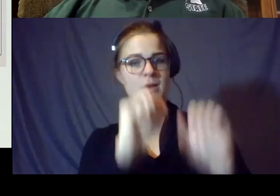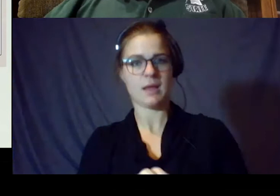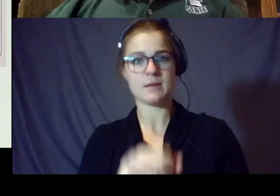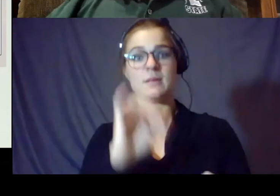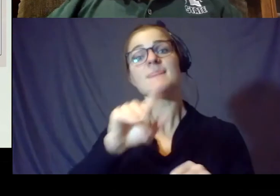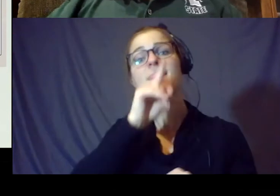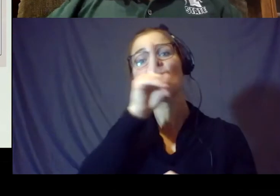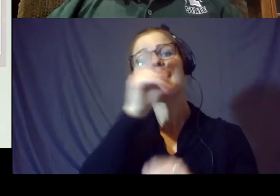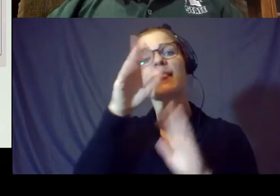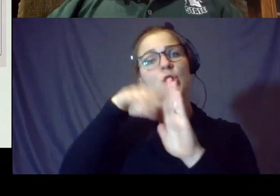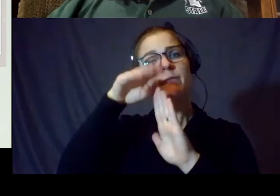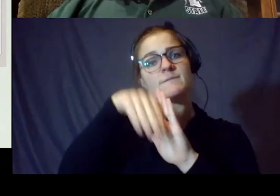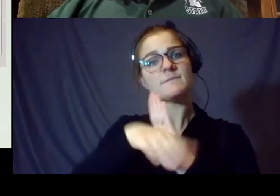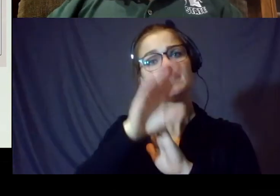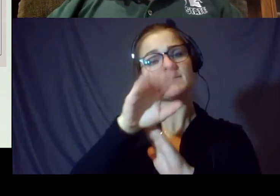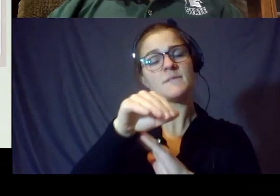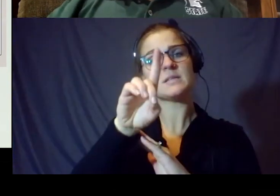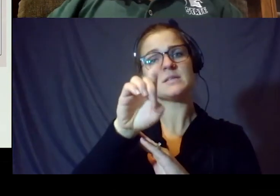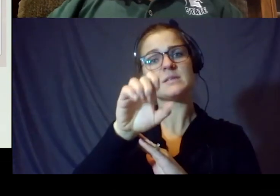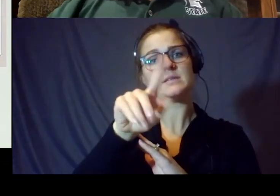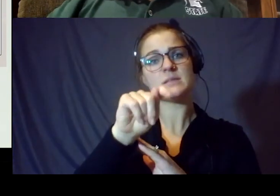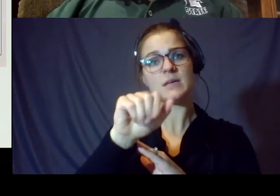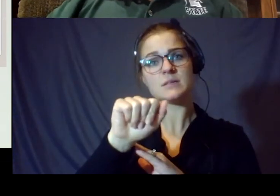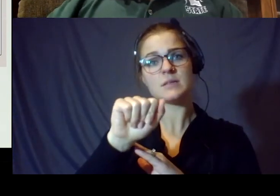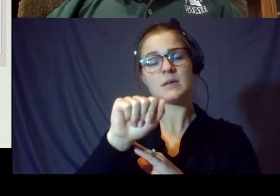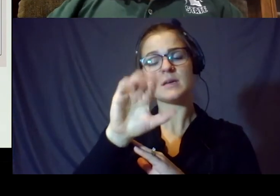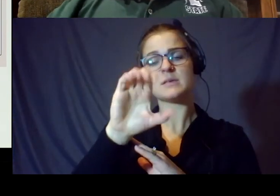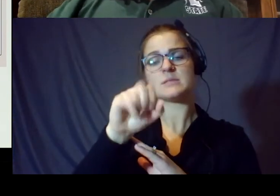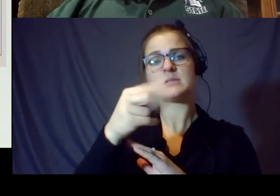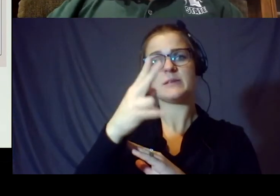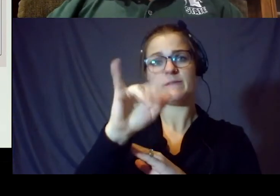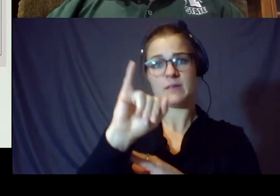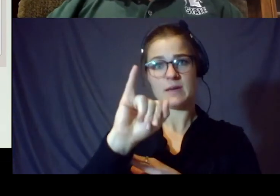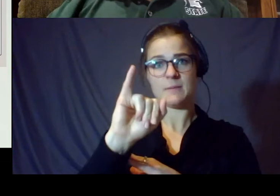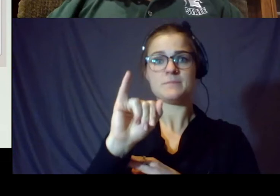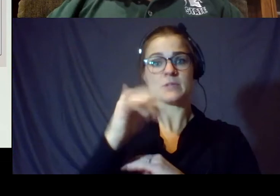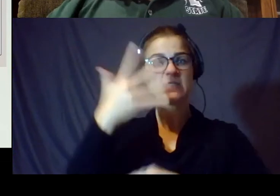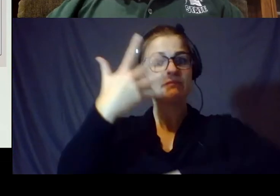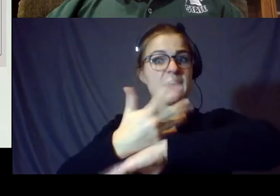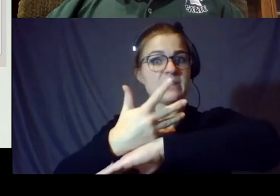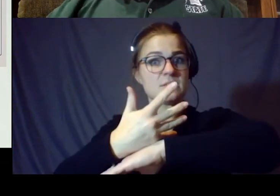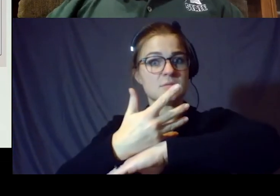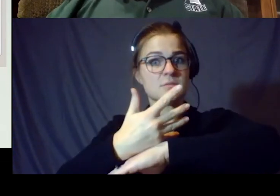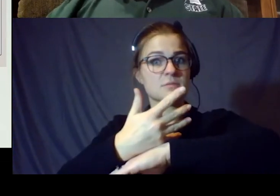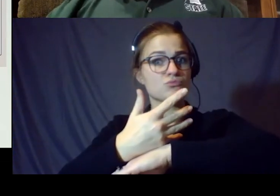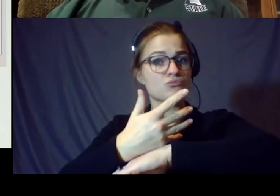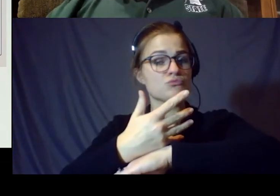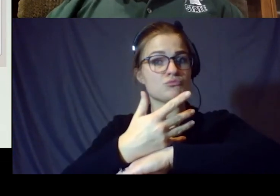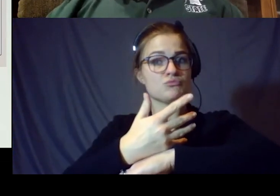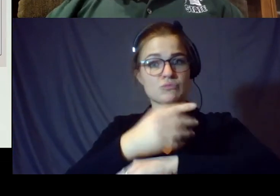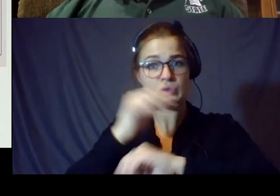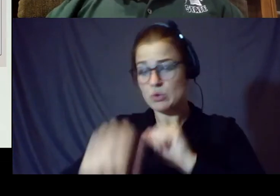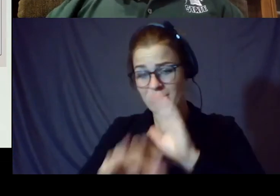Now look at this. For one thing, it's a 5-day period, okay? So you can basically determine it in a few